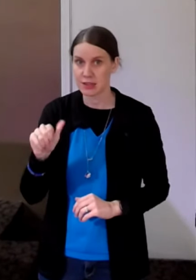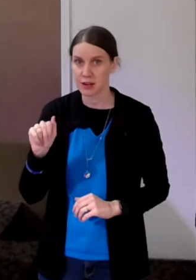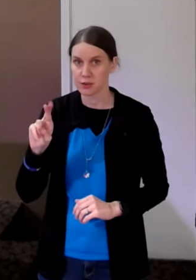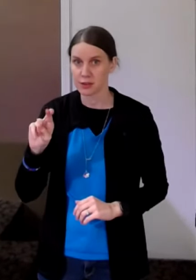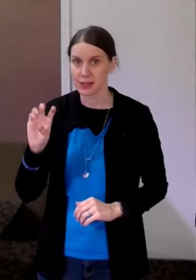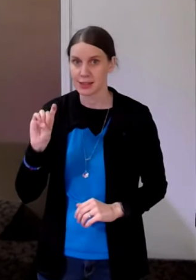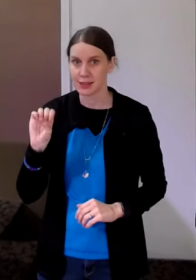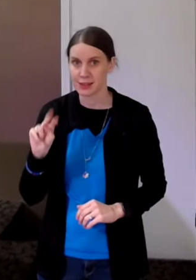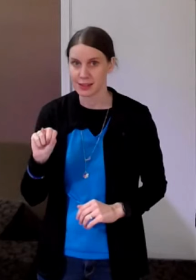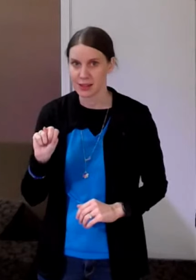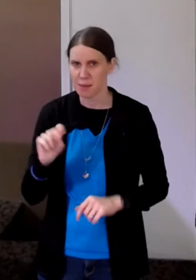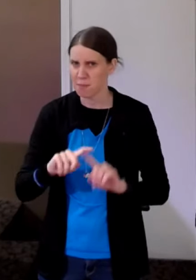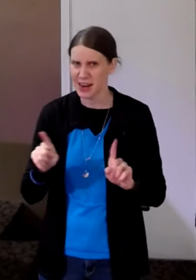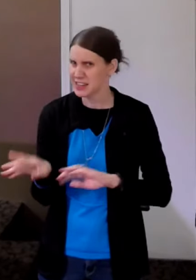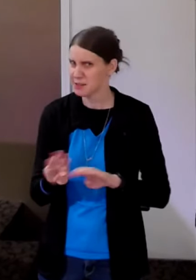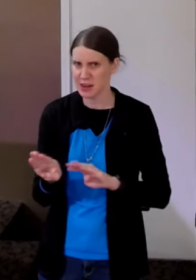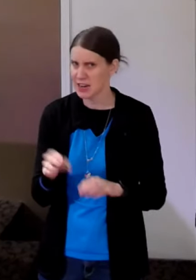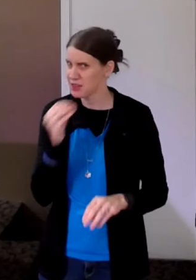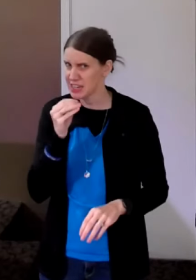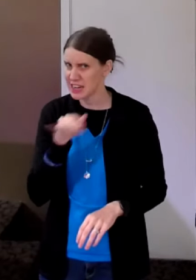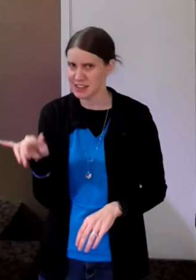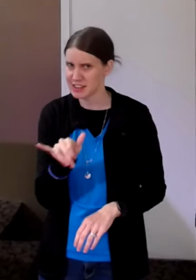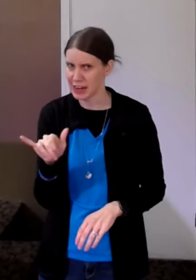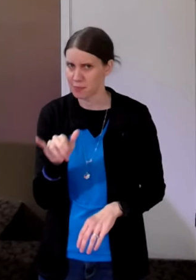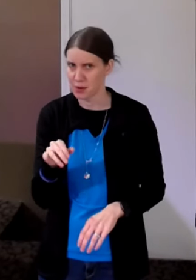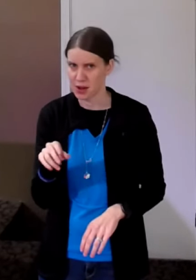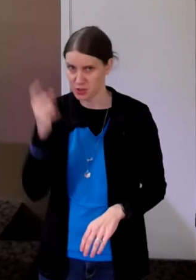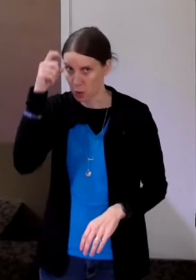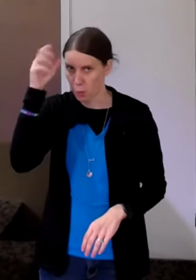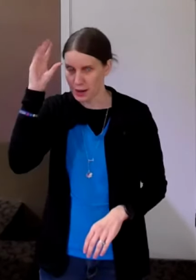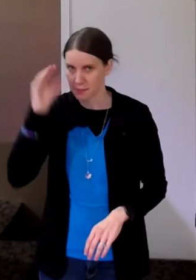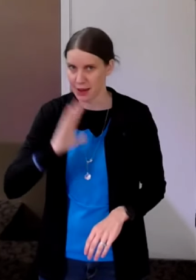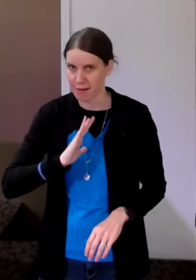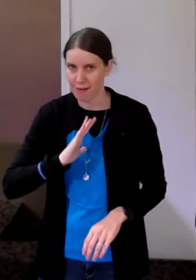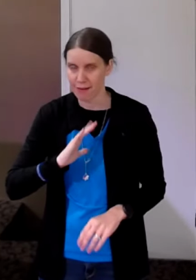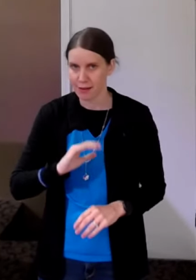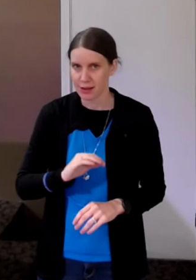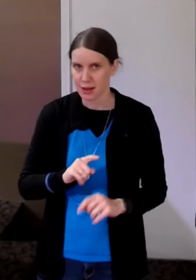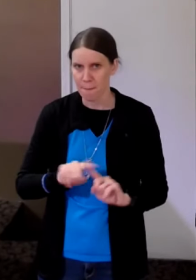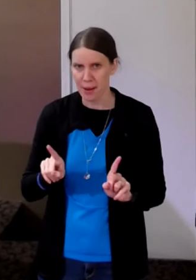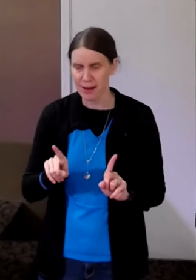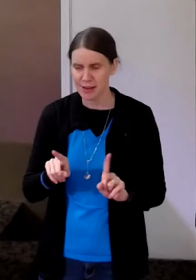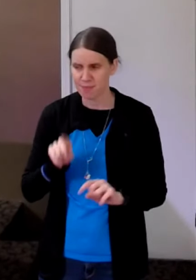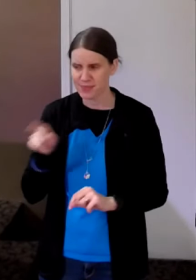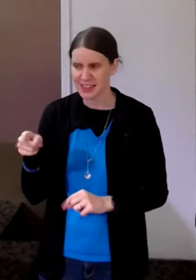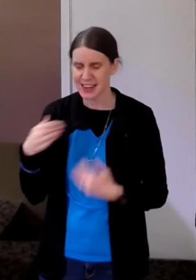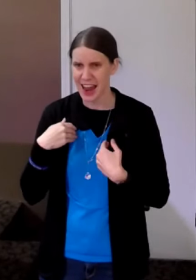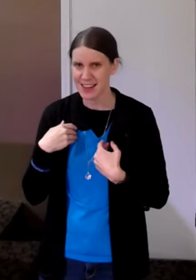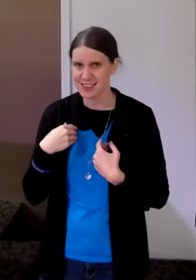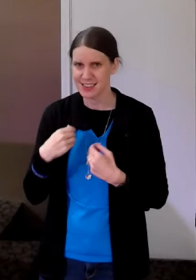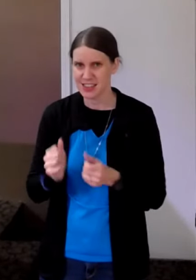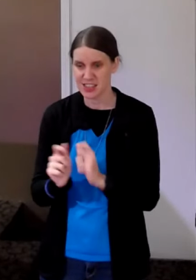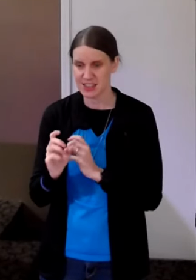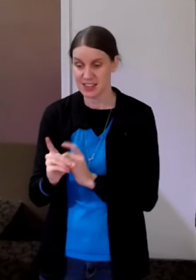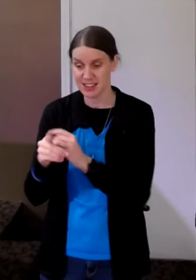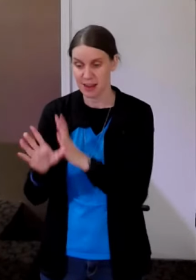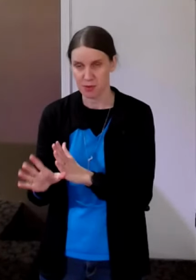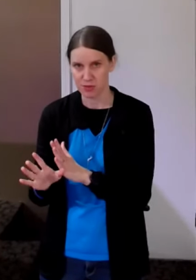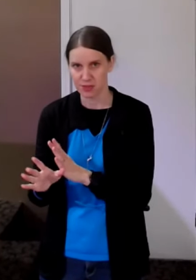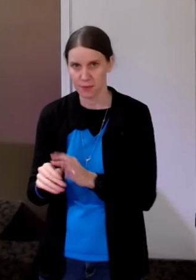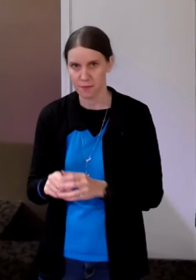them. He doesn't eat like them. He's out wandering in the wilderness, and yet he has all these disciples. And they